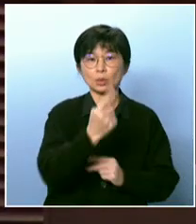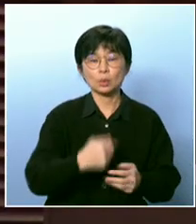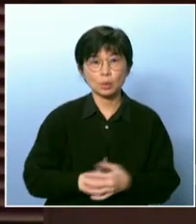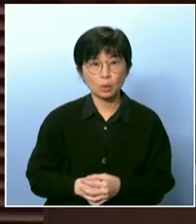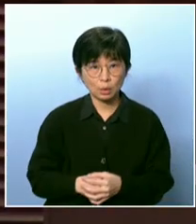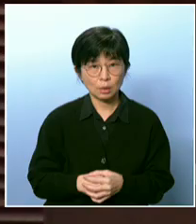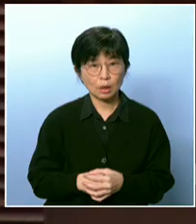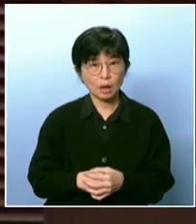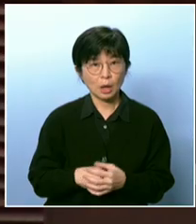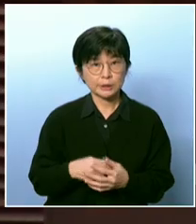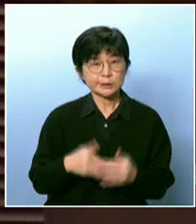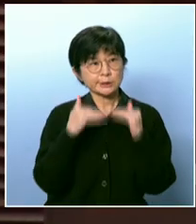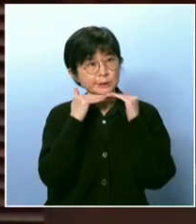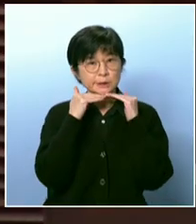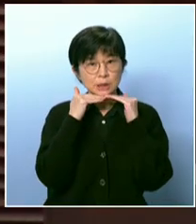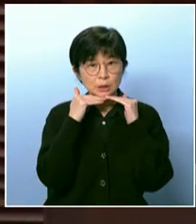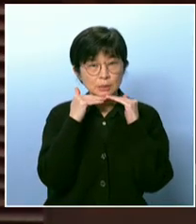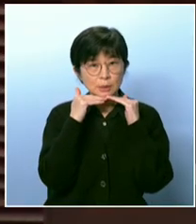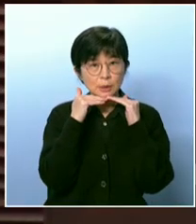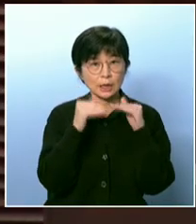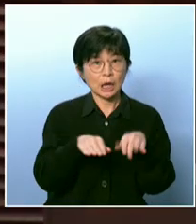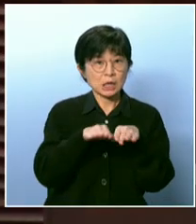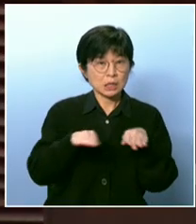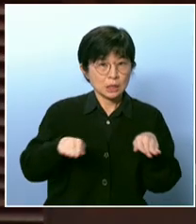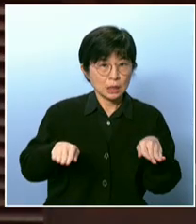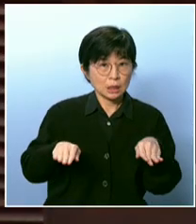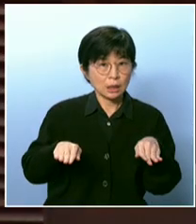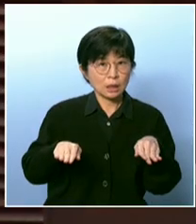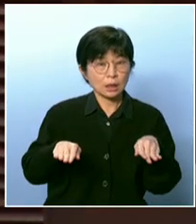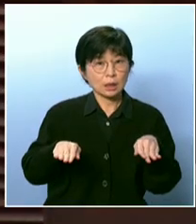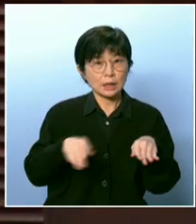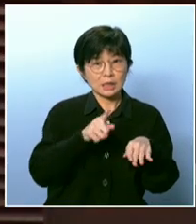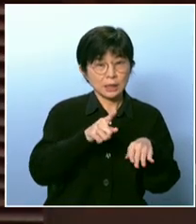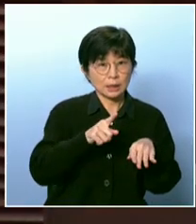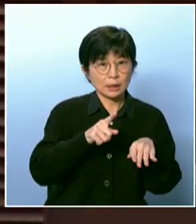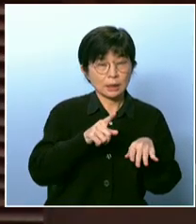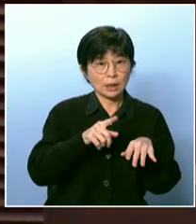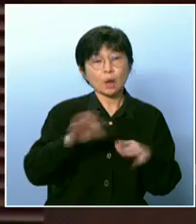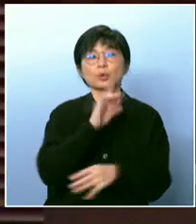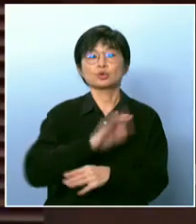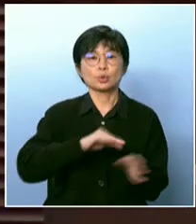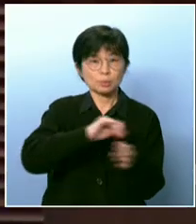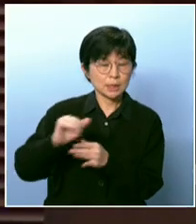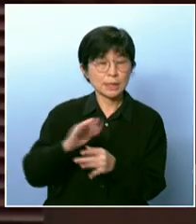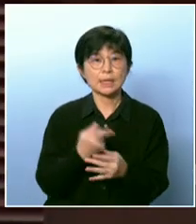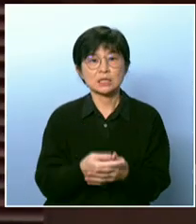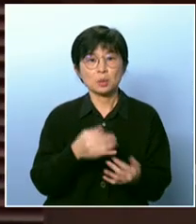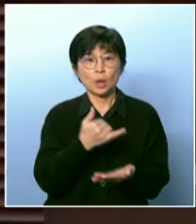is just a small part of the bigger picture. This is just a single block development, so we